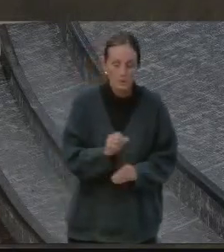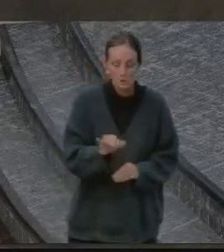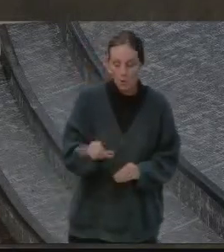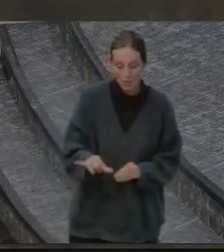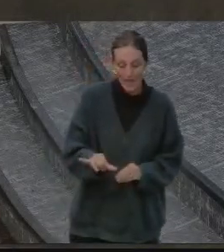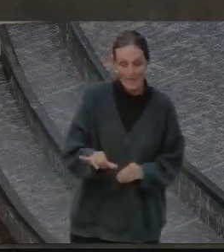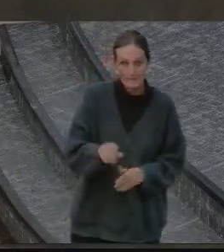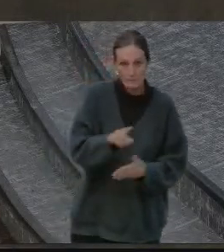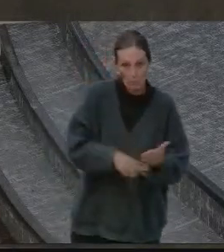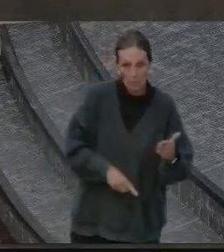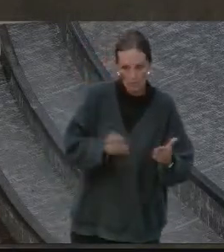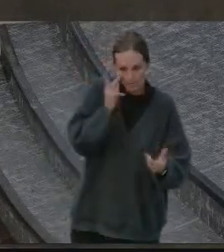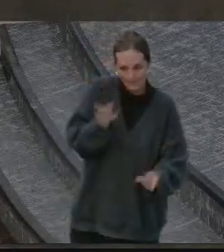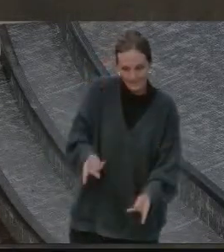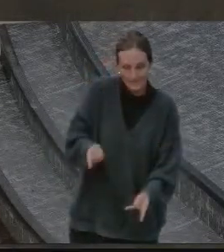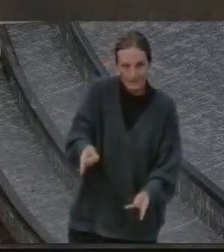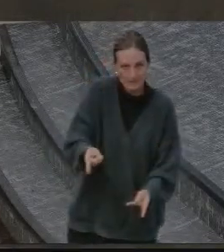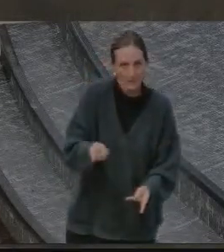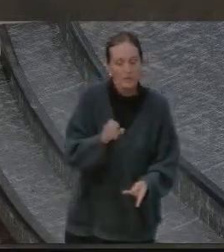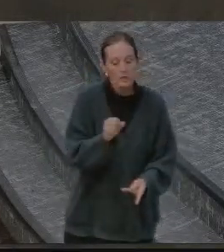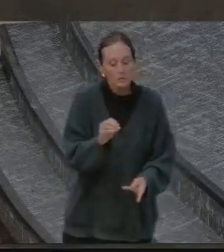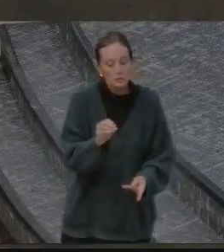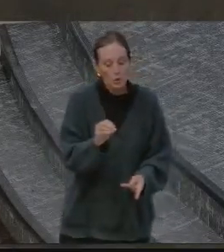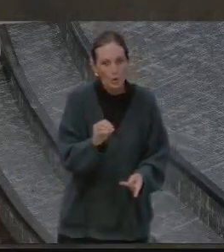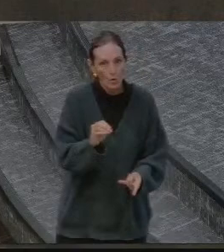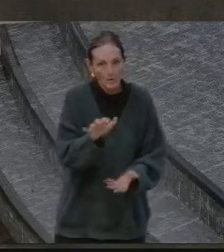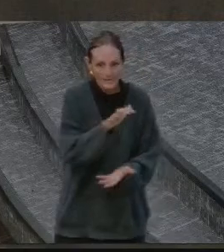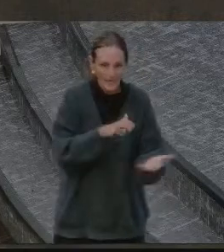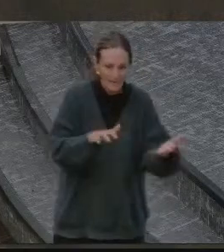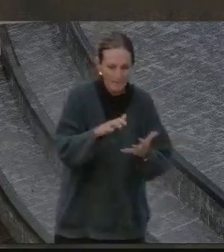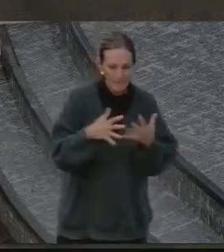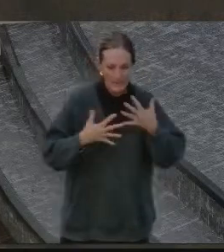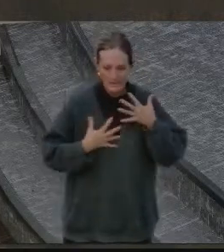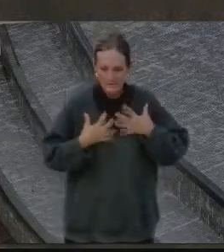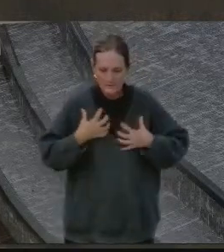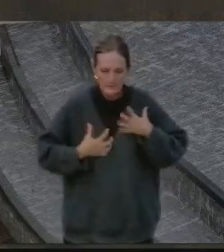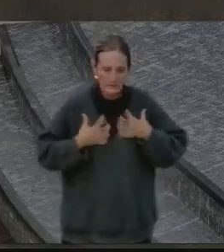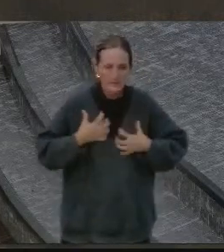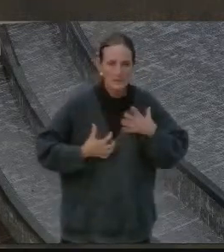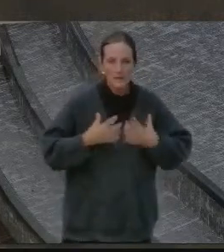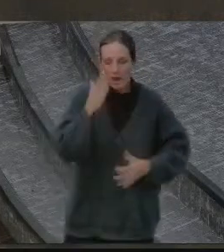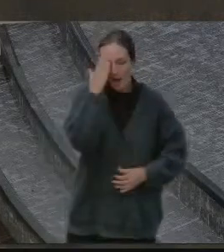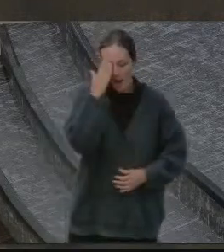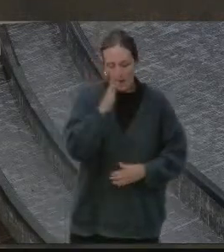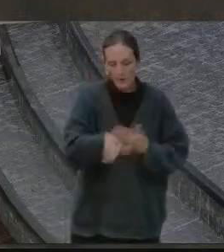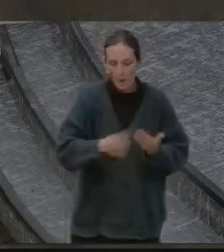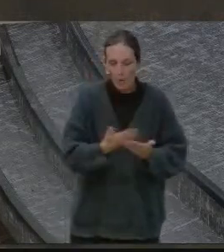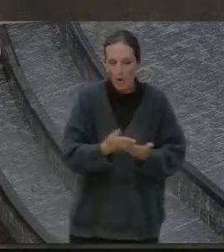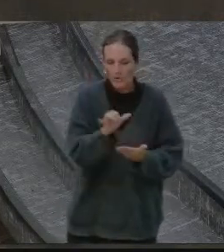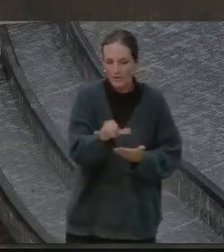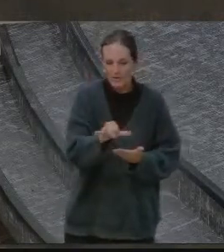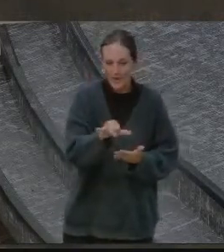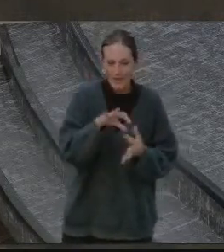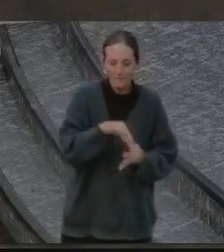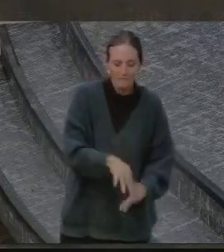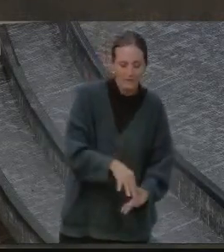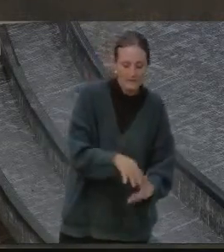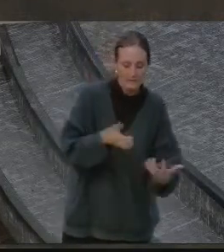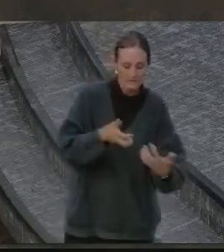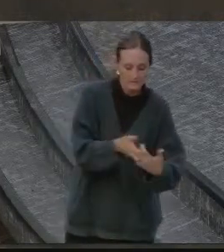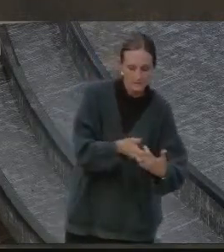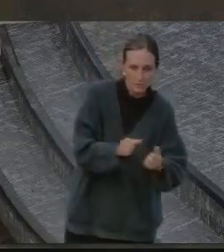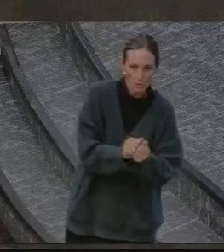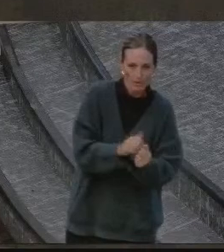some of. And so, you know, it's sort of these mixed emotions that we hear. I know all of this fits under climate, and we're really talking